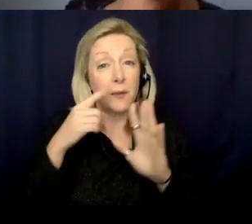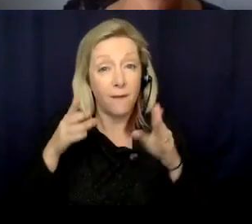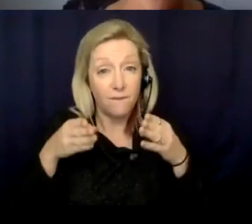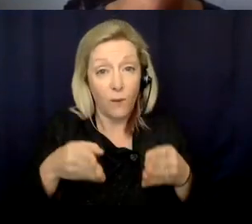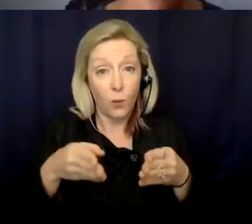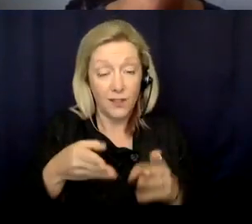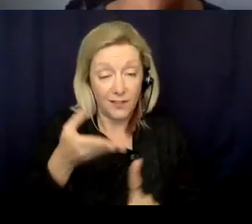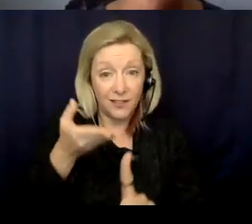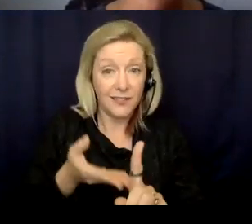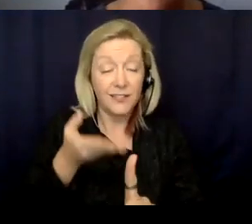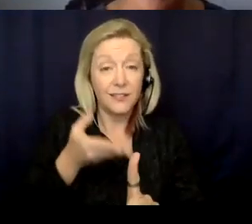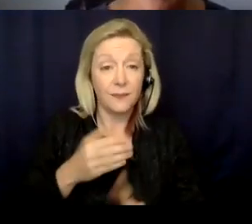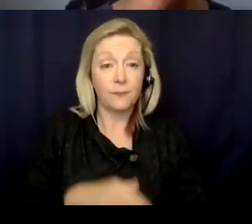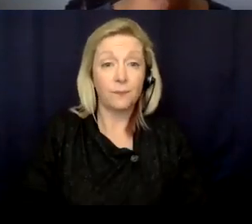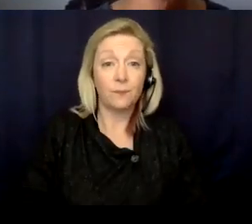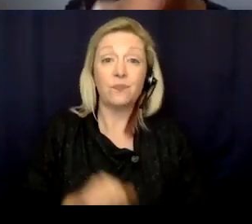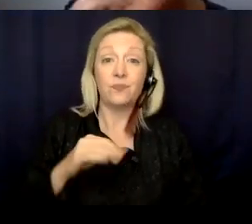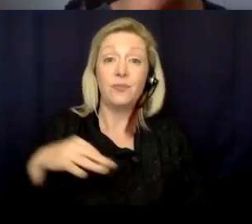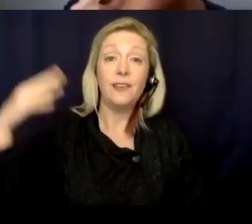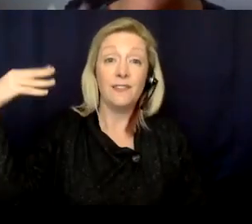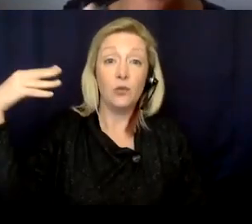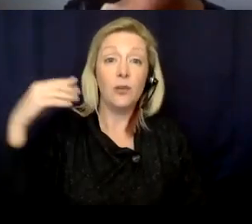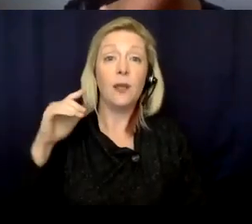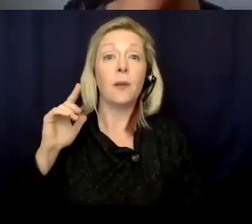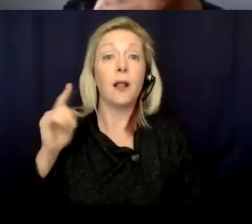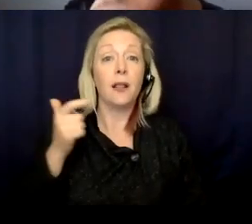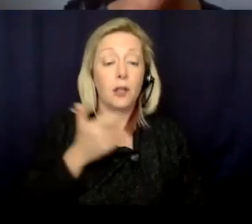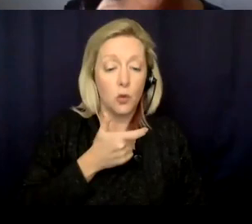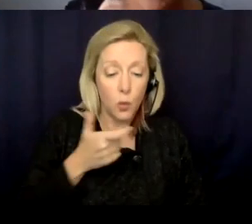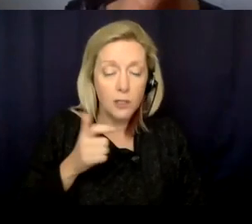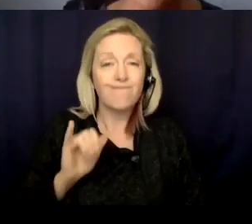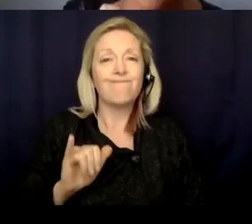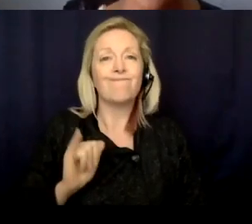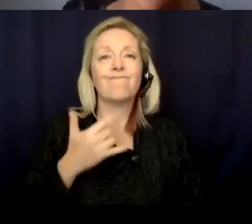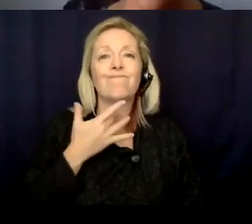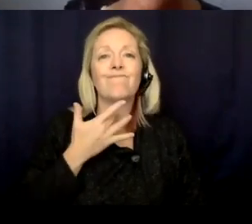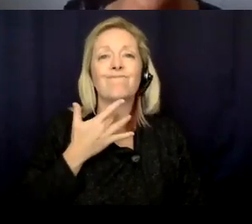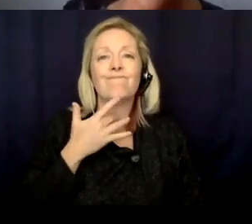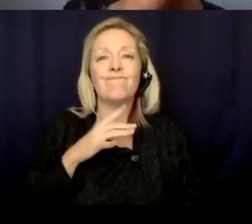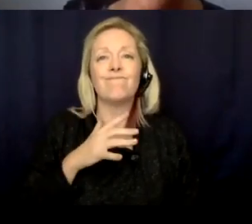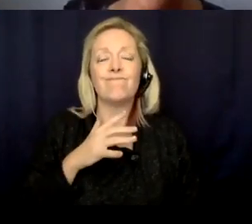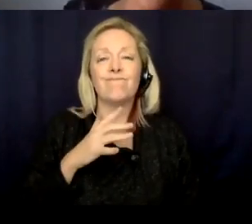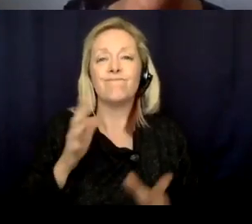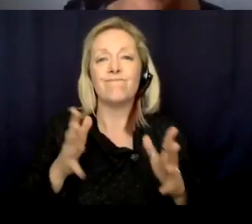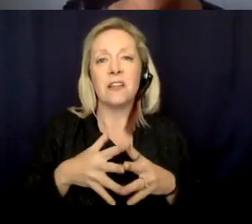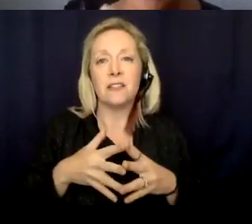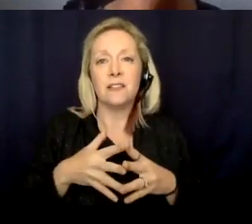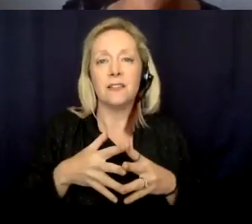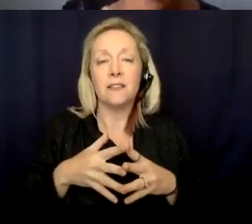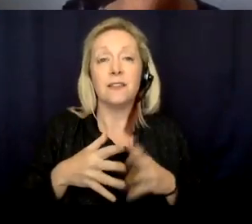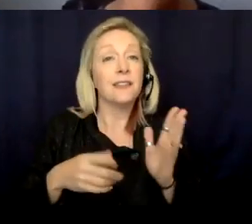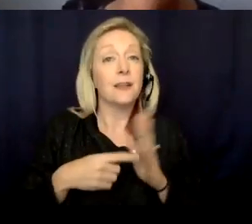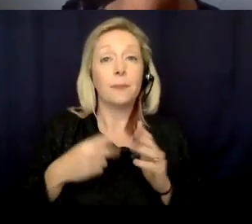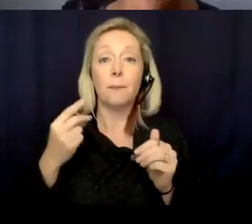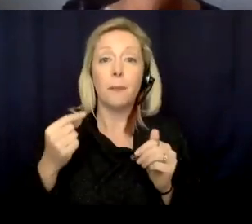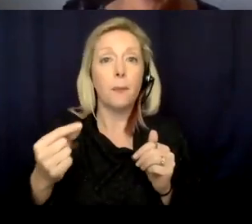the person in front of us. And so we're snapping off. What do we do? How do we do it? Come on. You don't have the answer?